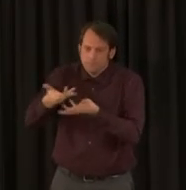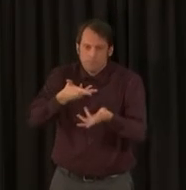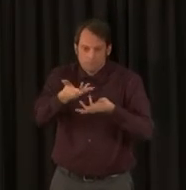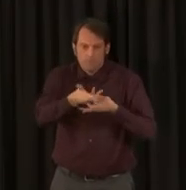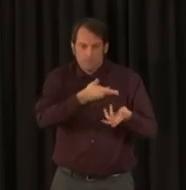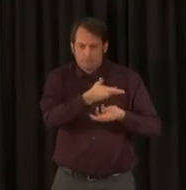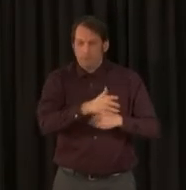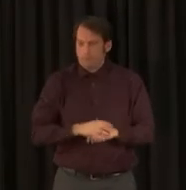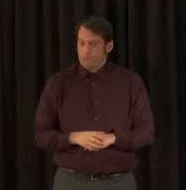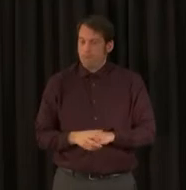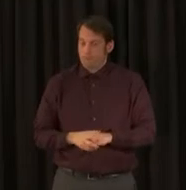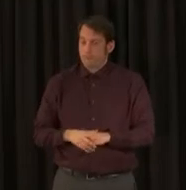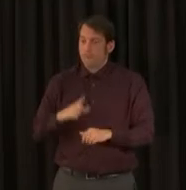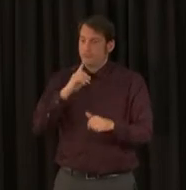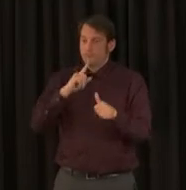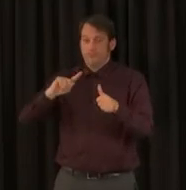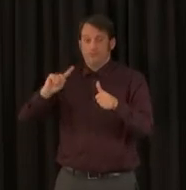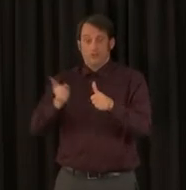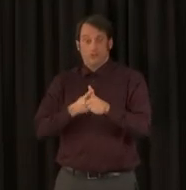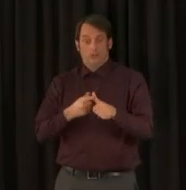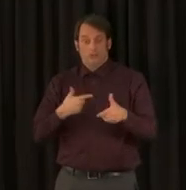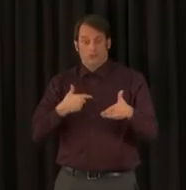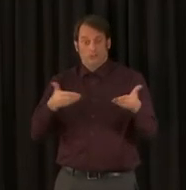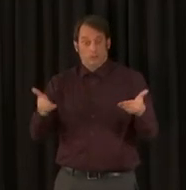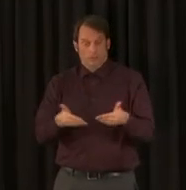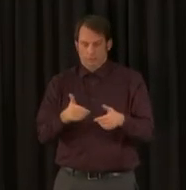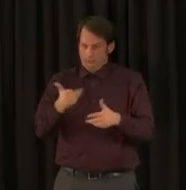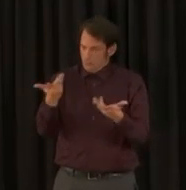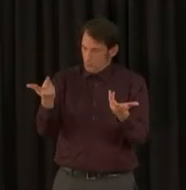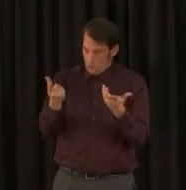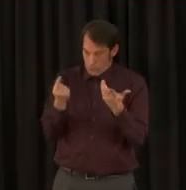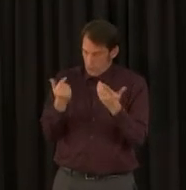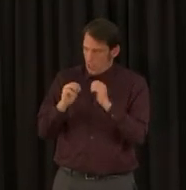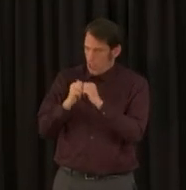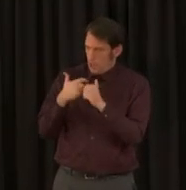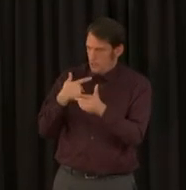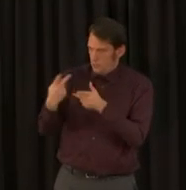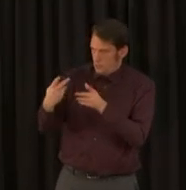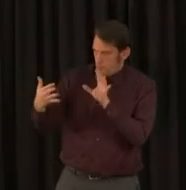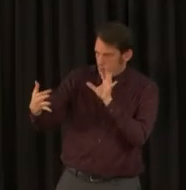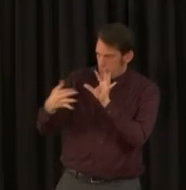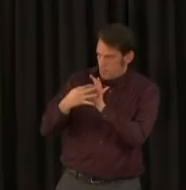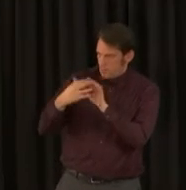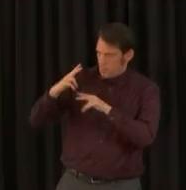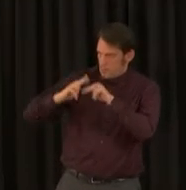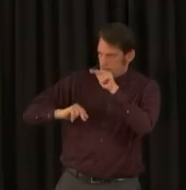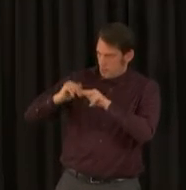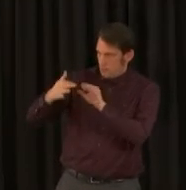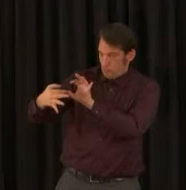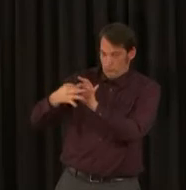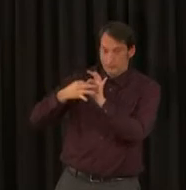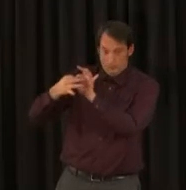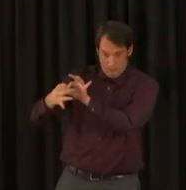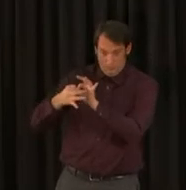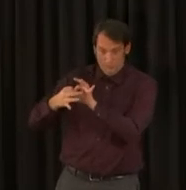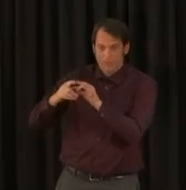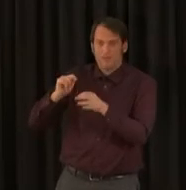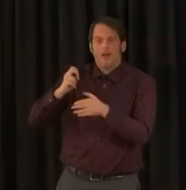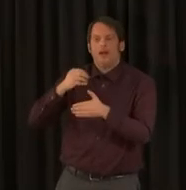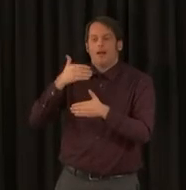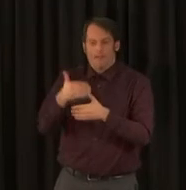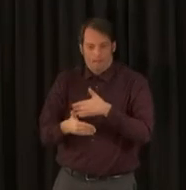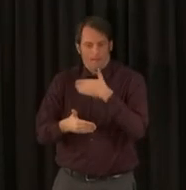you're a person, and we realize that, and we work with you one-on-one, and so we'll set you up and connect you with one of our